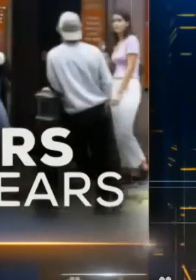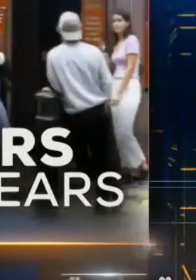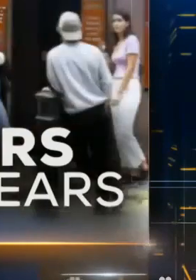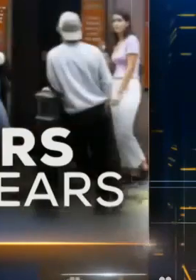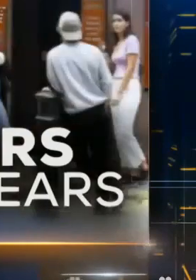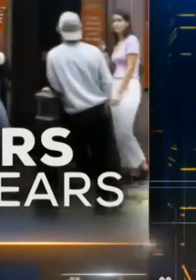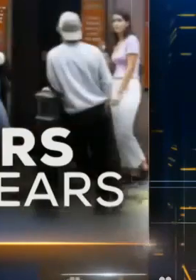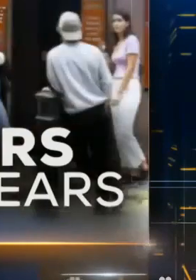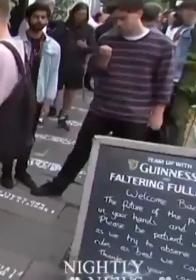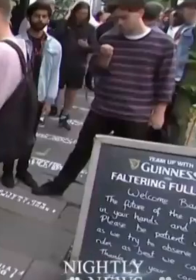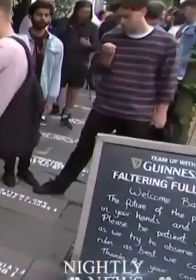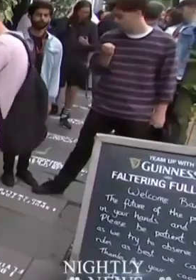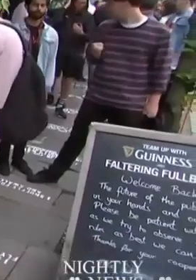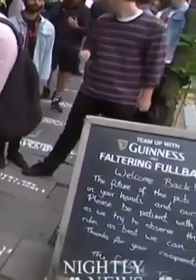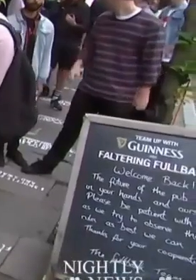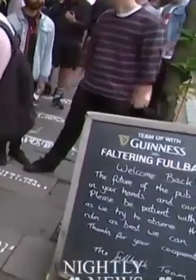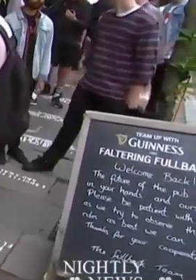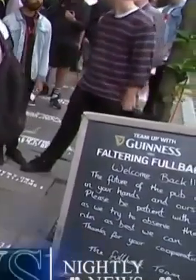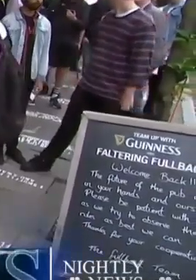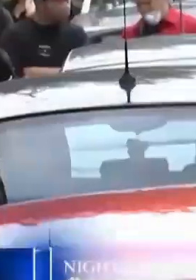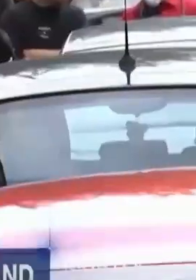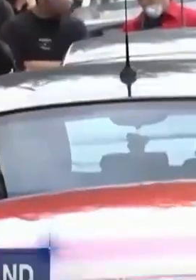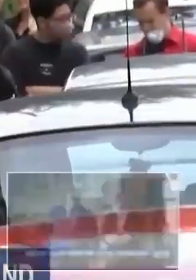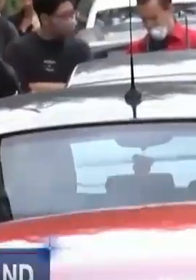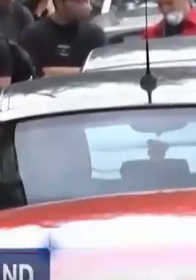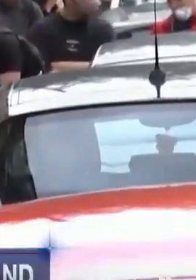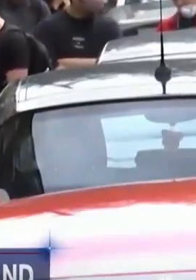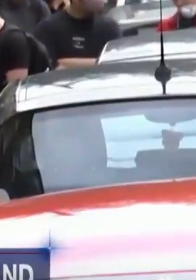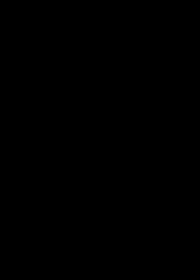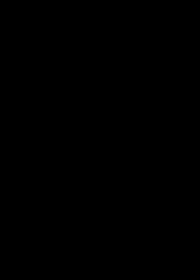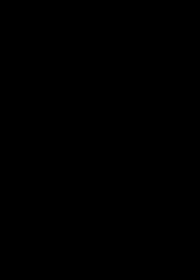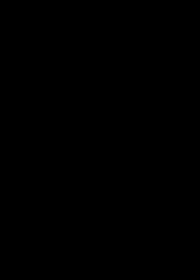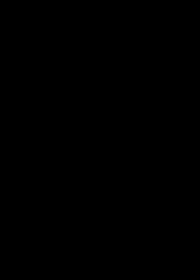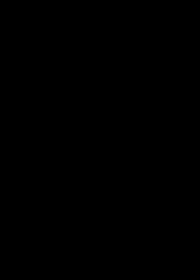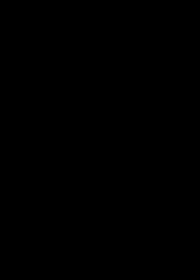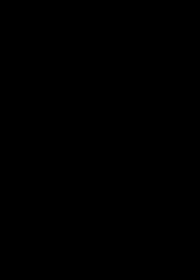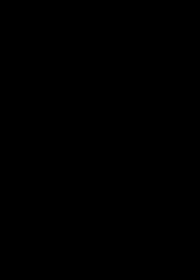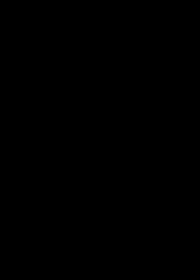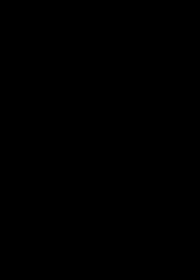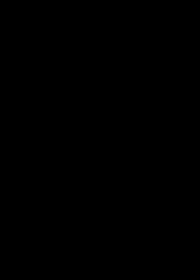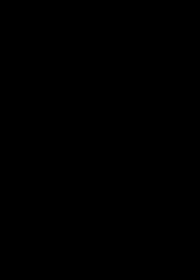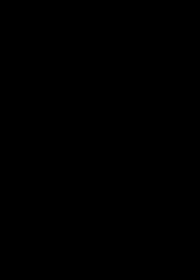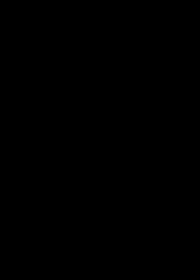Sarah Harmon is there. The lines stretch down the block as